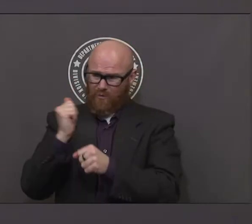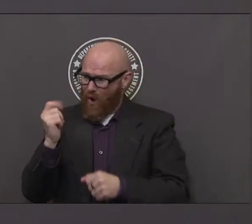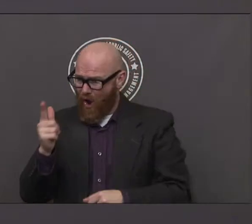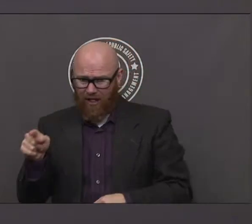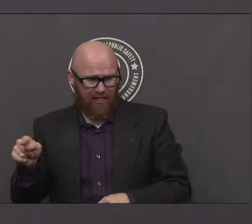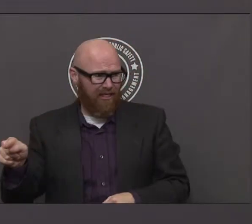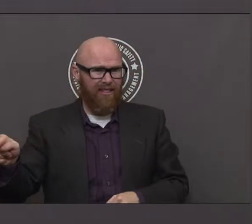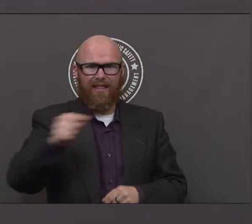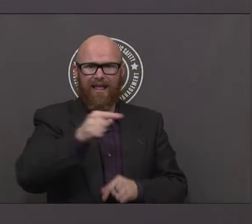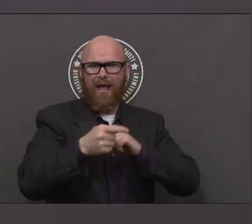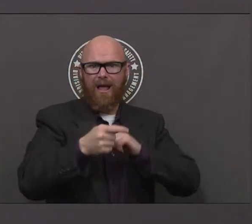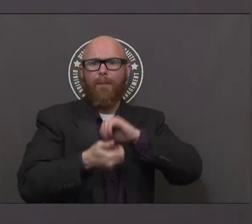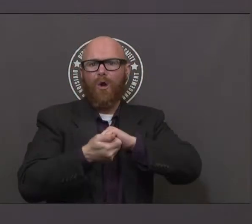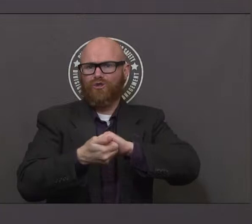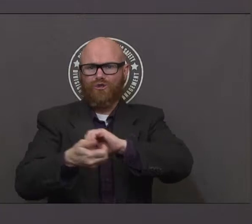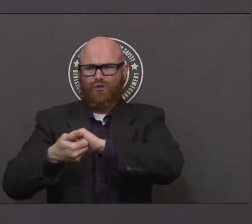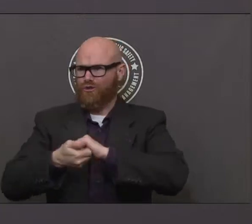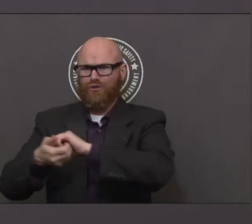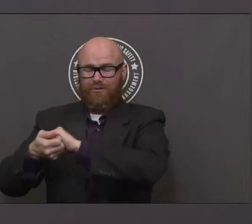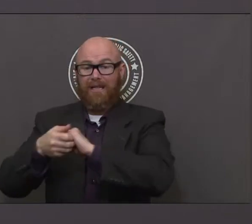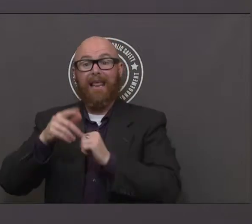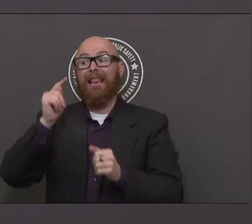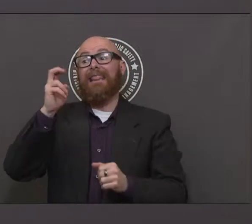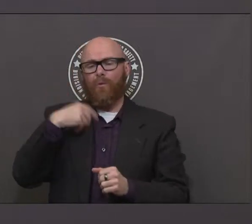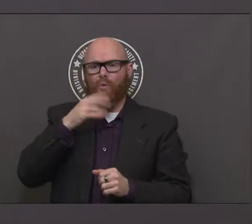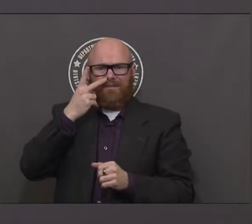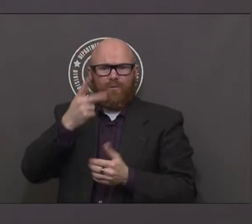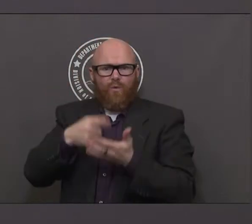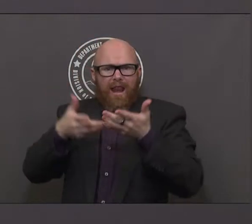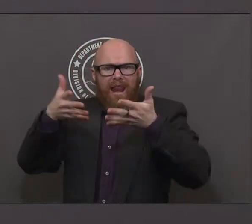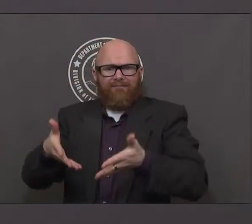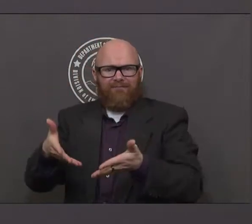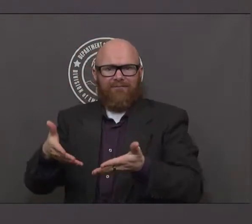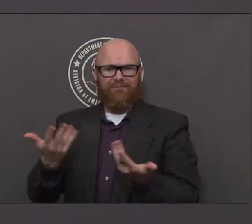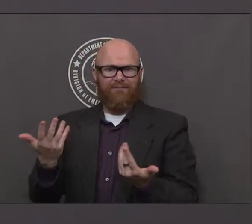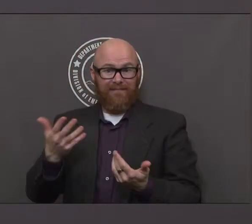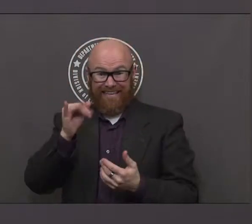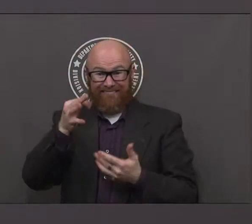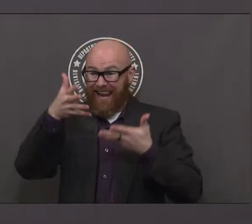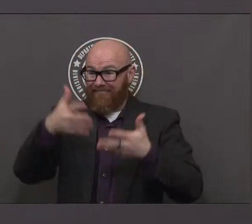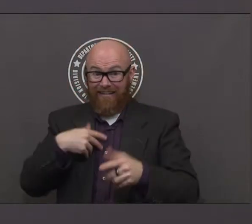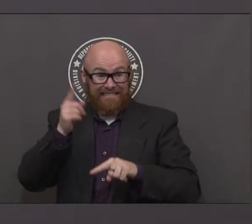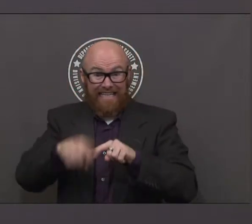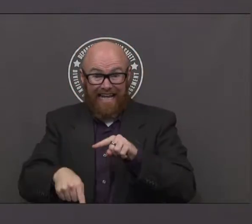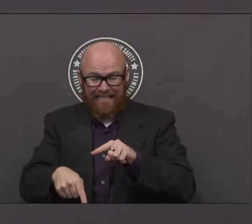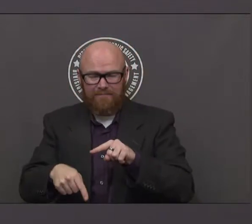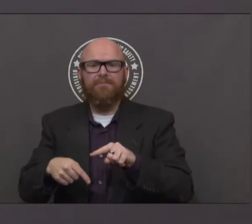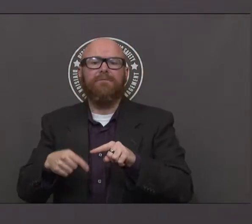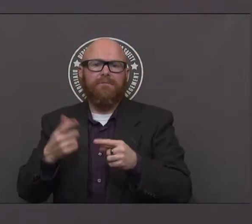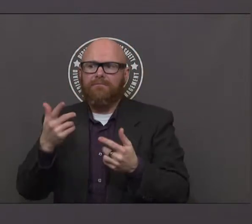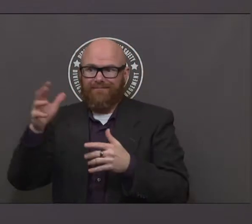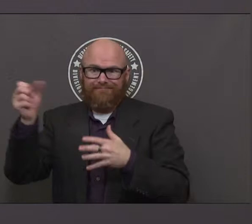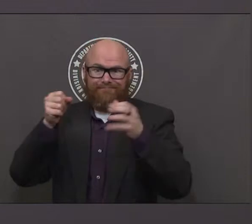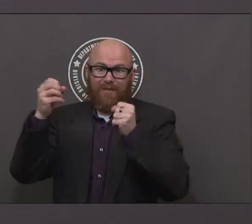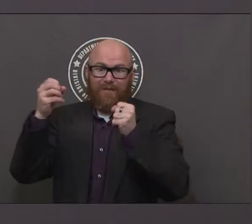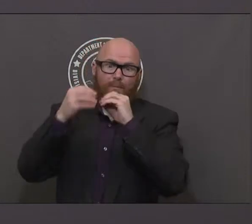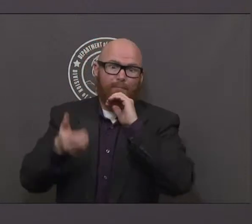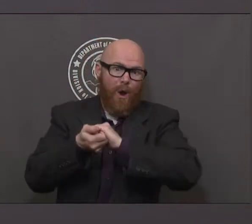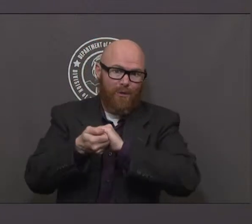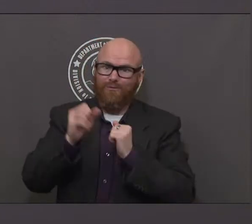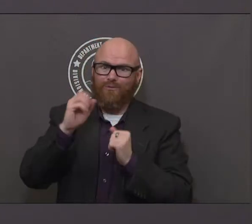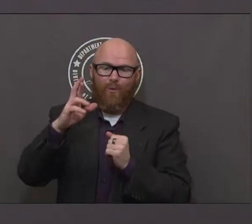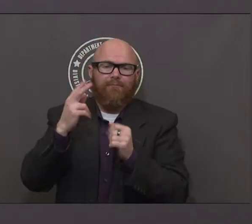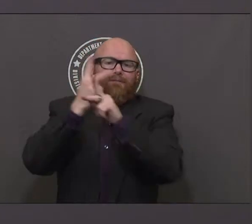then seeing what's left over. So what we've done is we've said, okay, local health district, what is your max capacity before